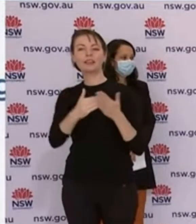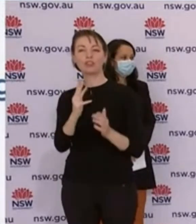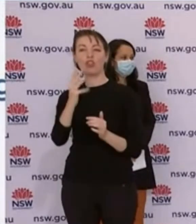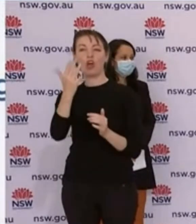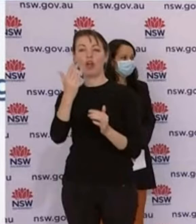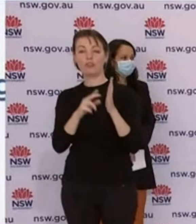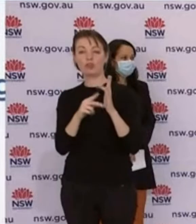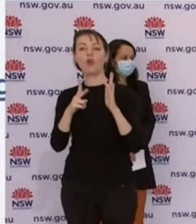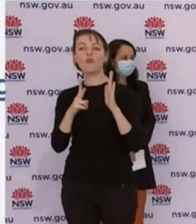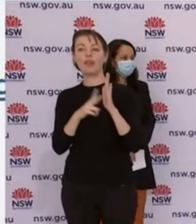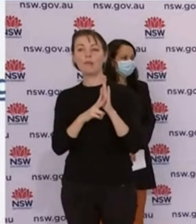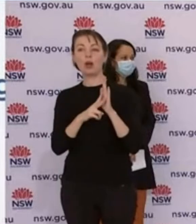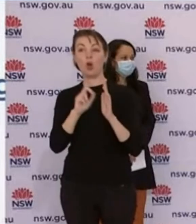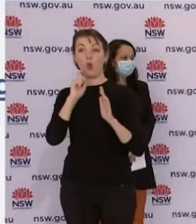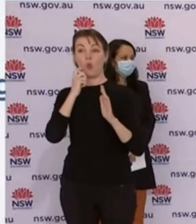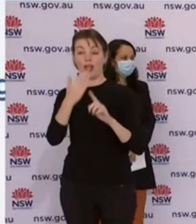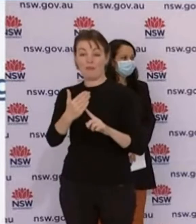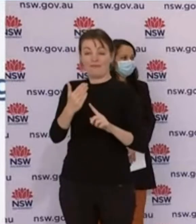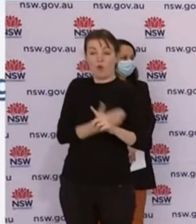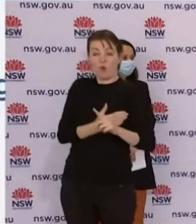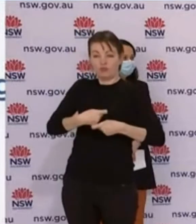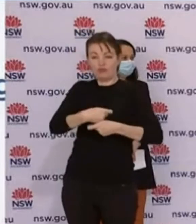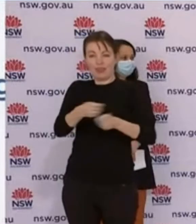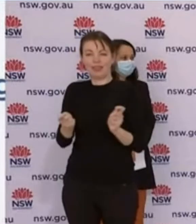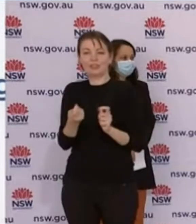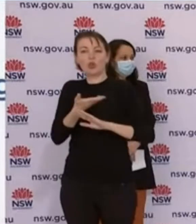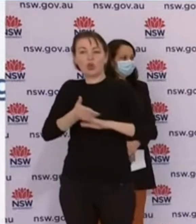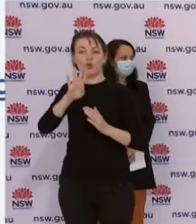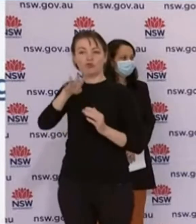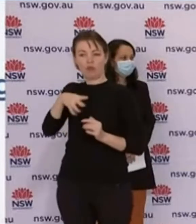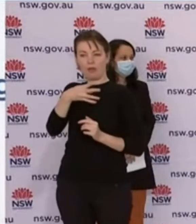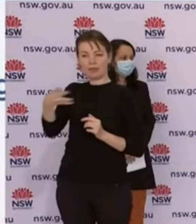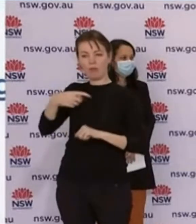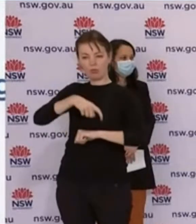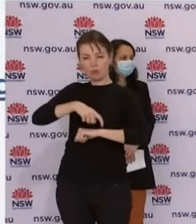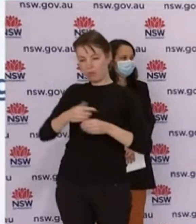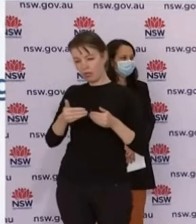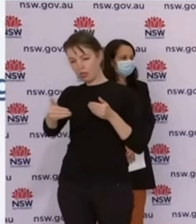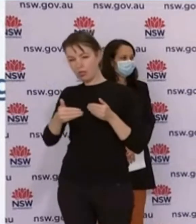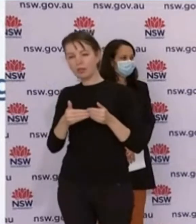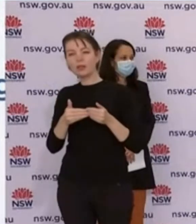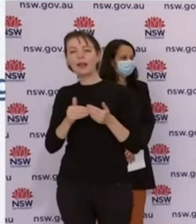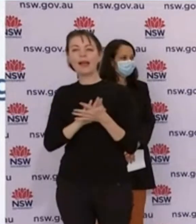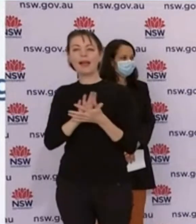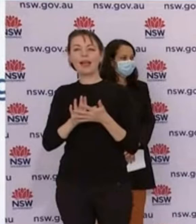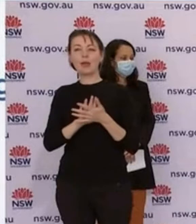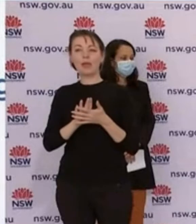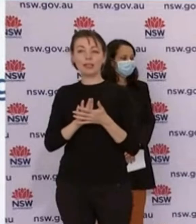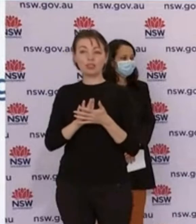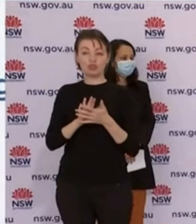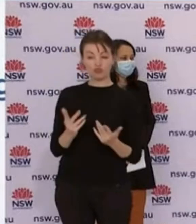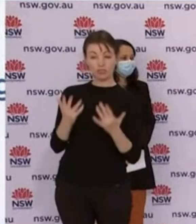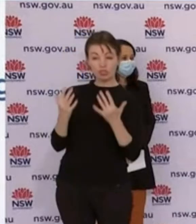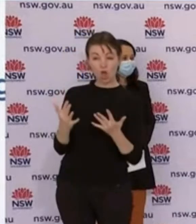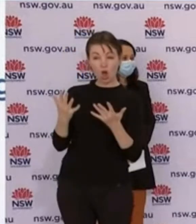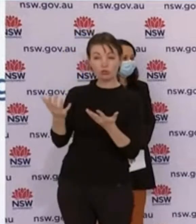new timetable in September, which will indicate to students when exams will be taking place. We anticipate that this means that the results will